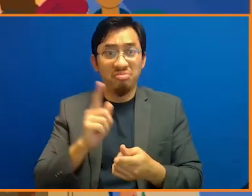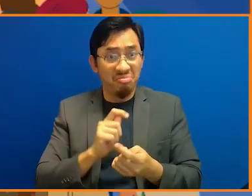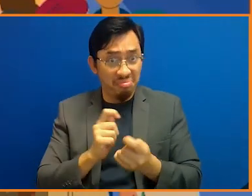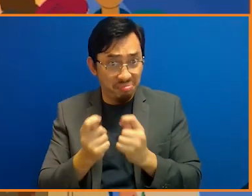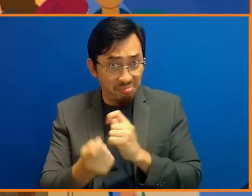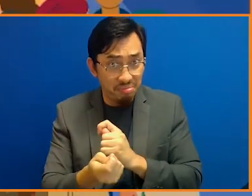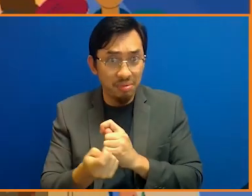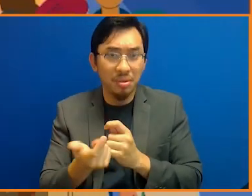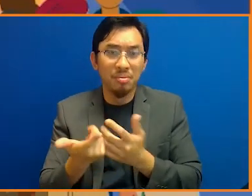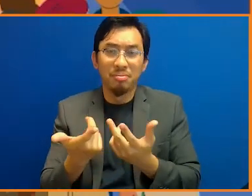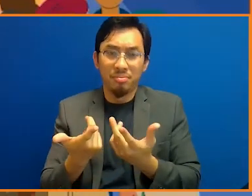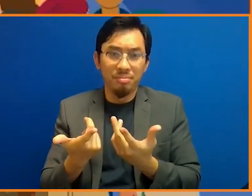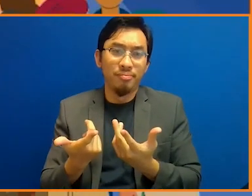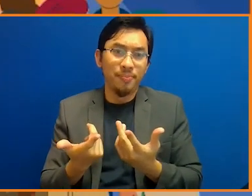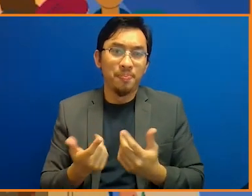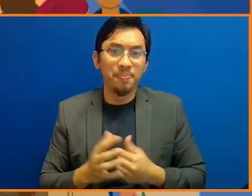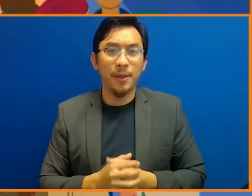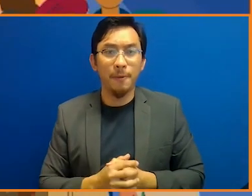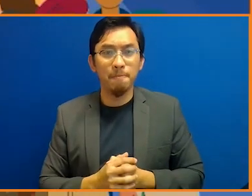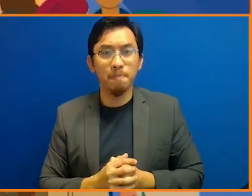generation in the future.